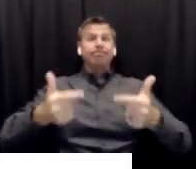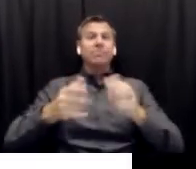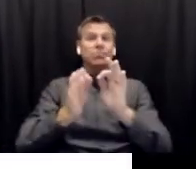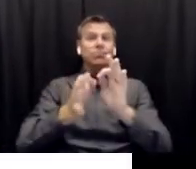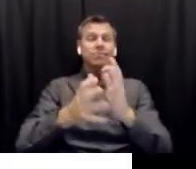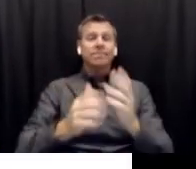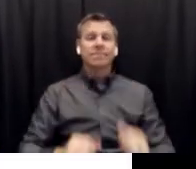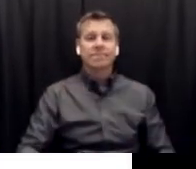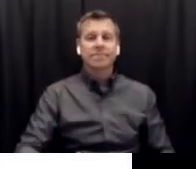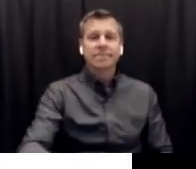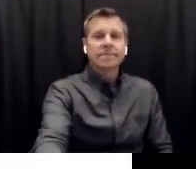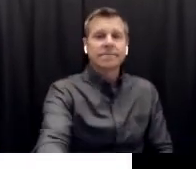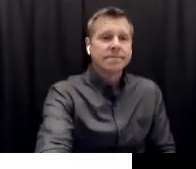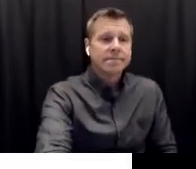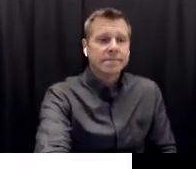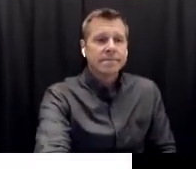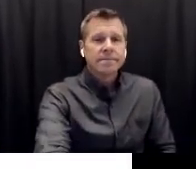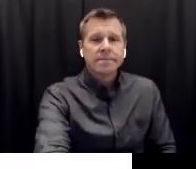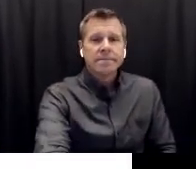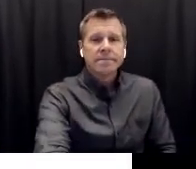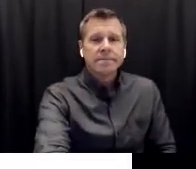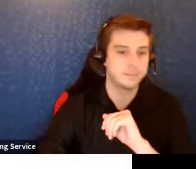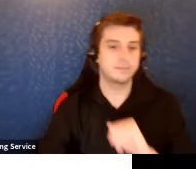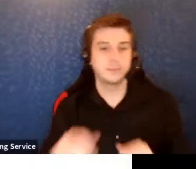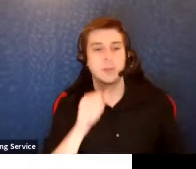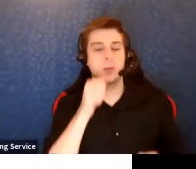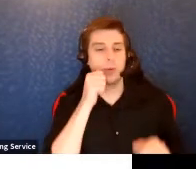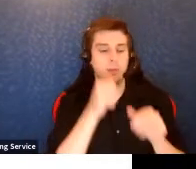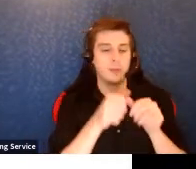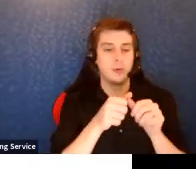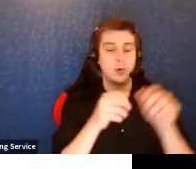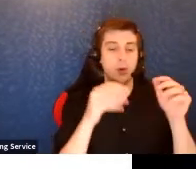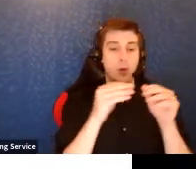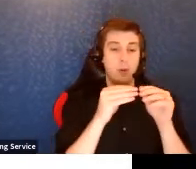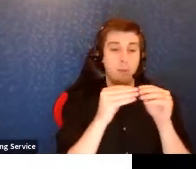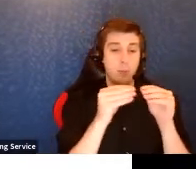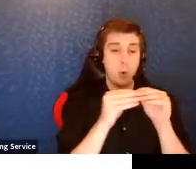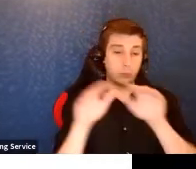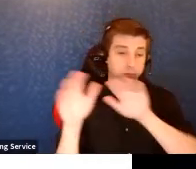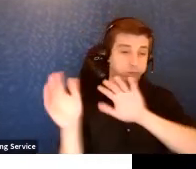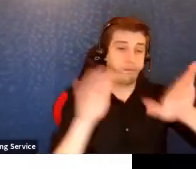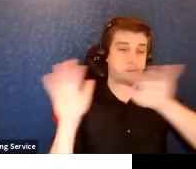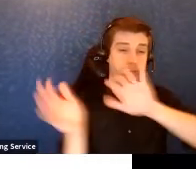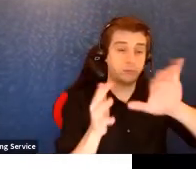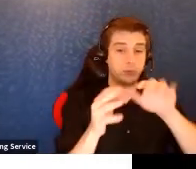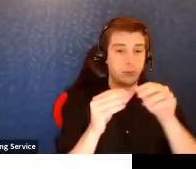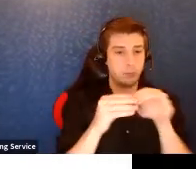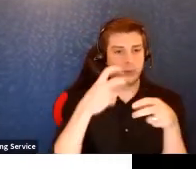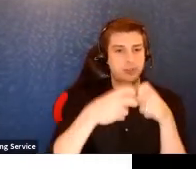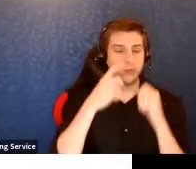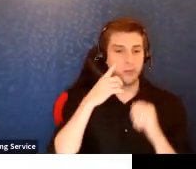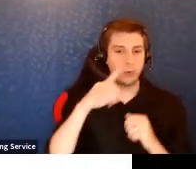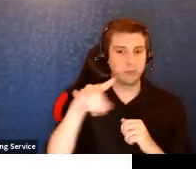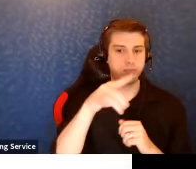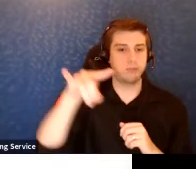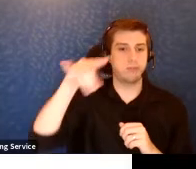Remember, flying in windy conditions, the windier it is, the harder it is for our drone to fly. Our larger